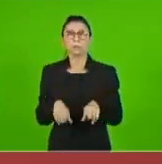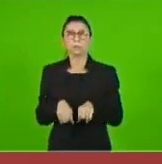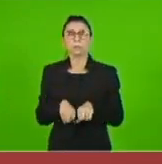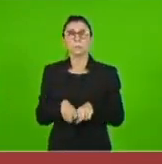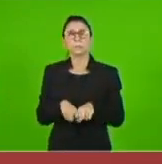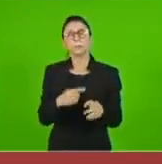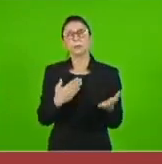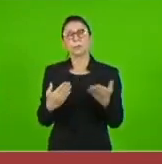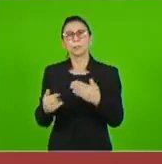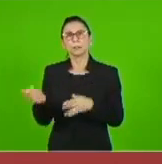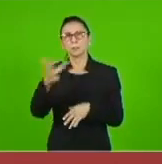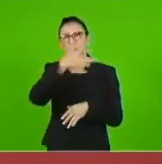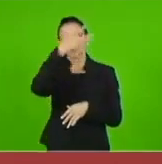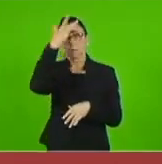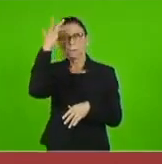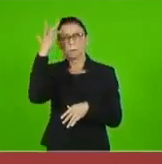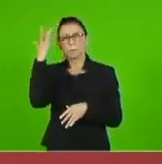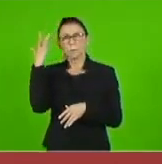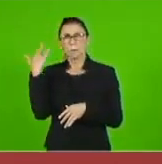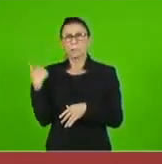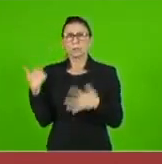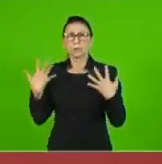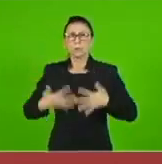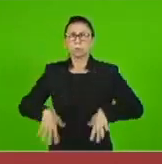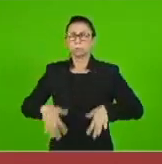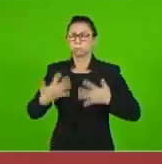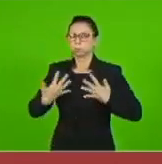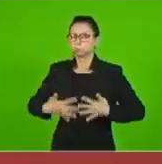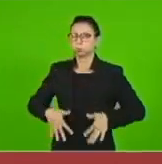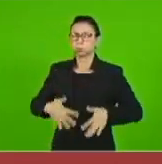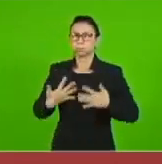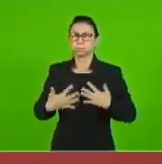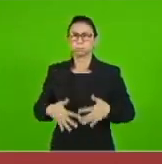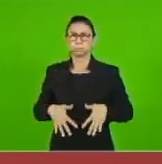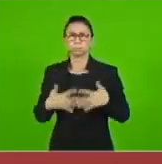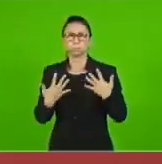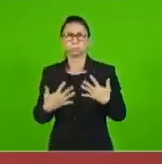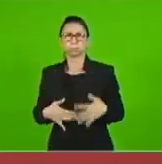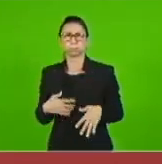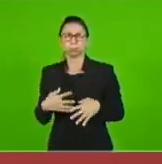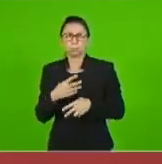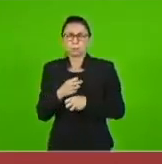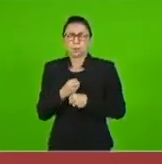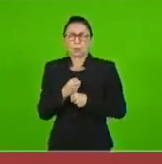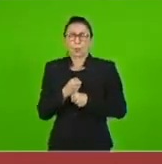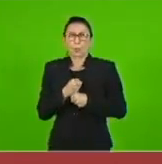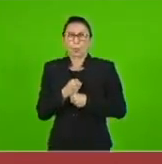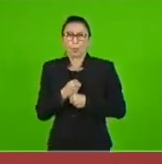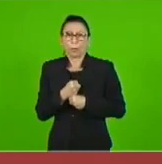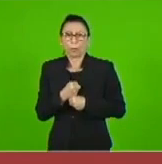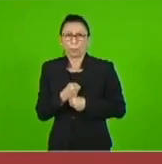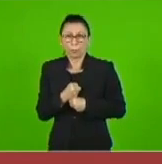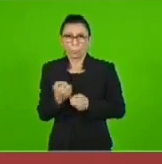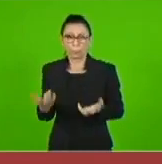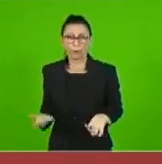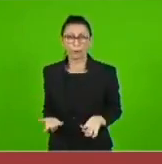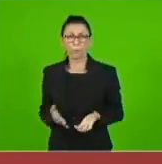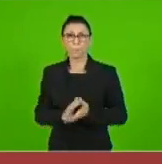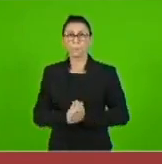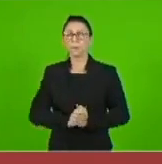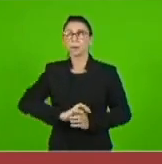of a vehicle going down a hill without direction and without brakes.